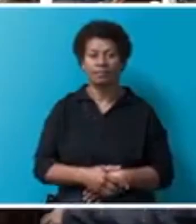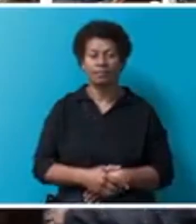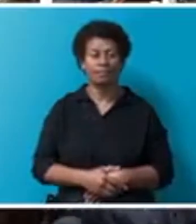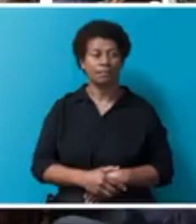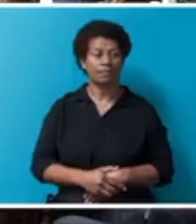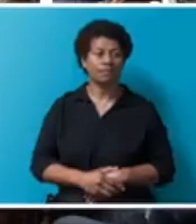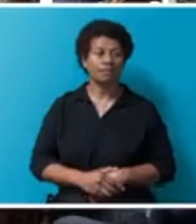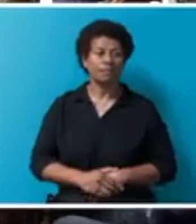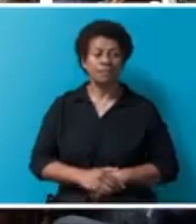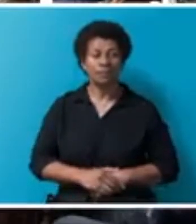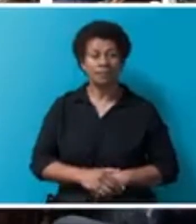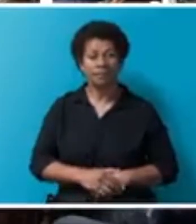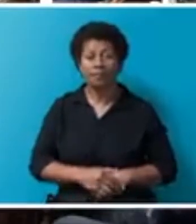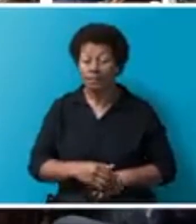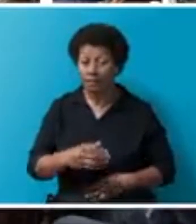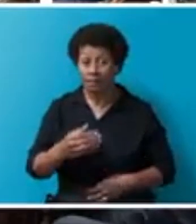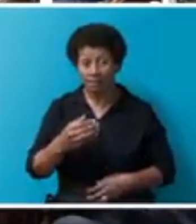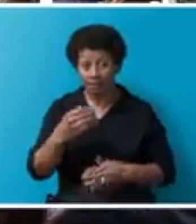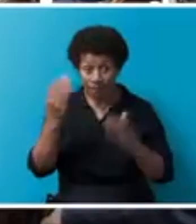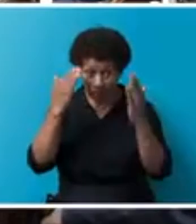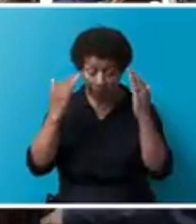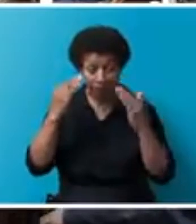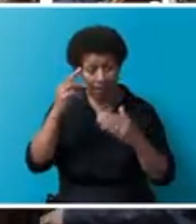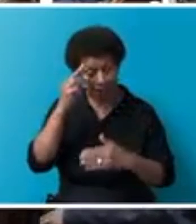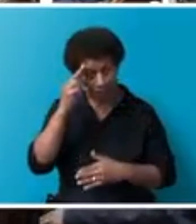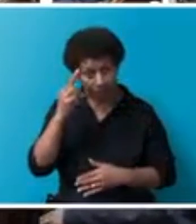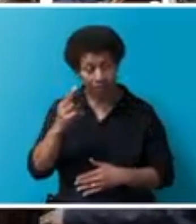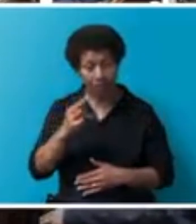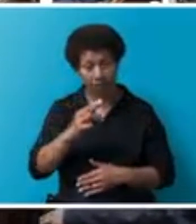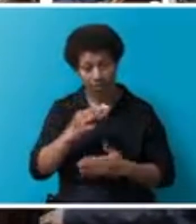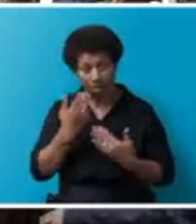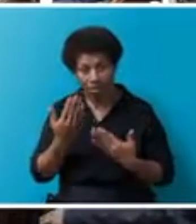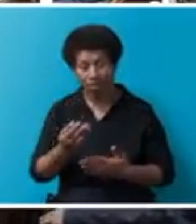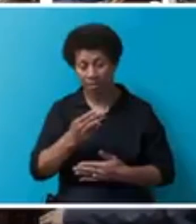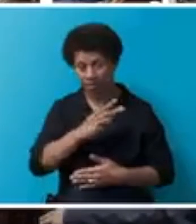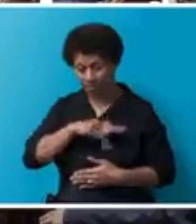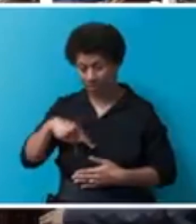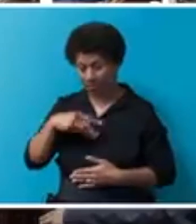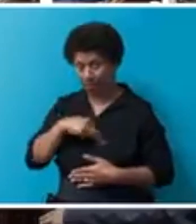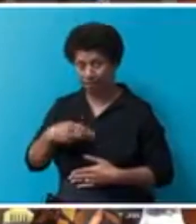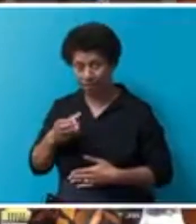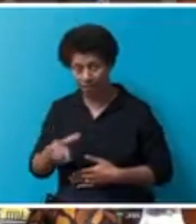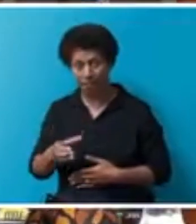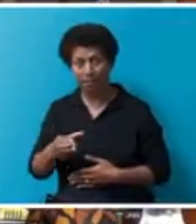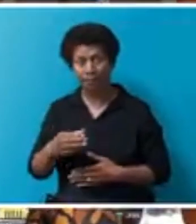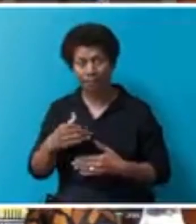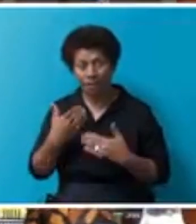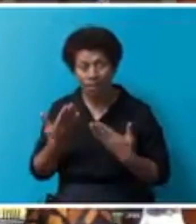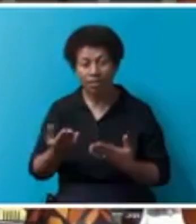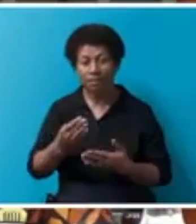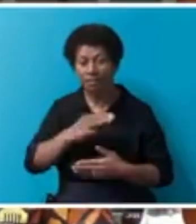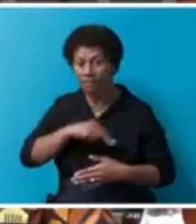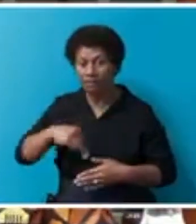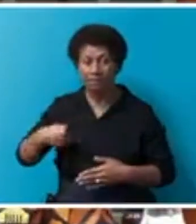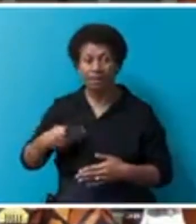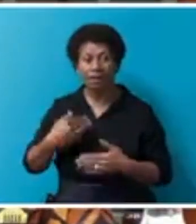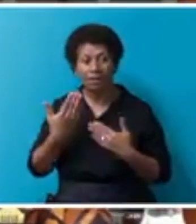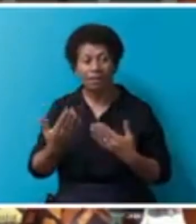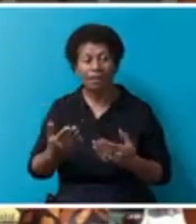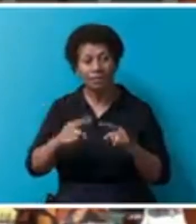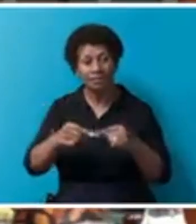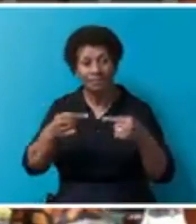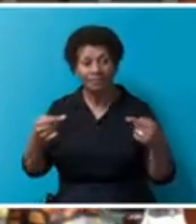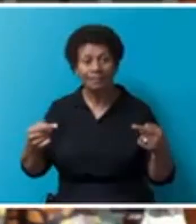Mr. Speaker, sir, the Honorable Prime Minister, Honorable Ministers, the Honorable Leader of the Opposition, Honorable Members of